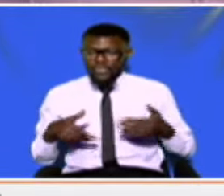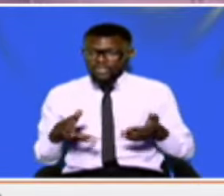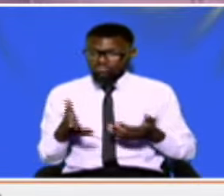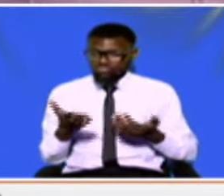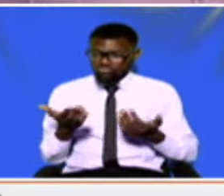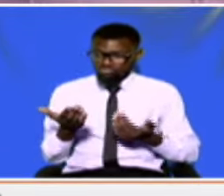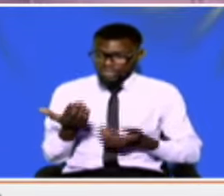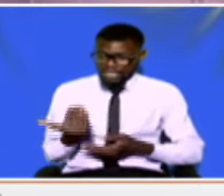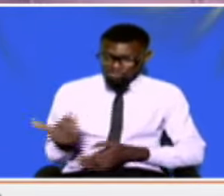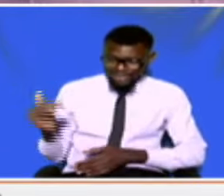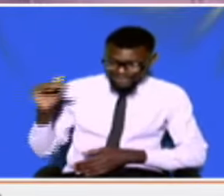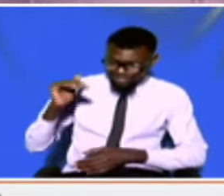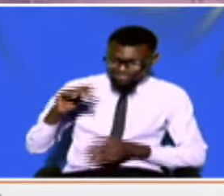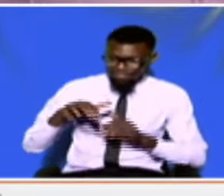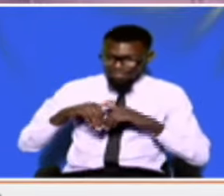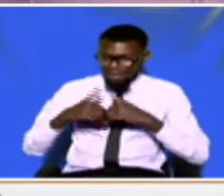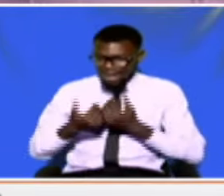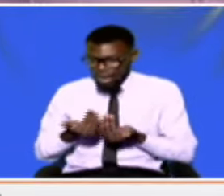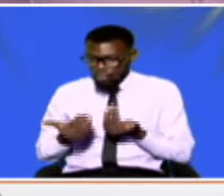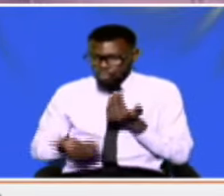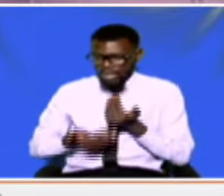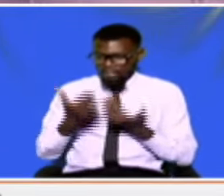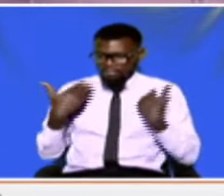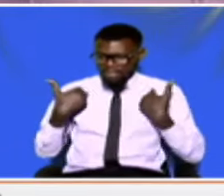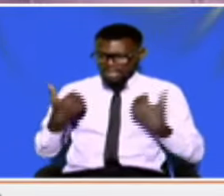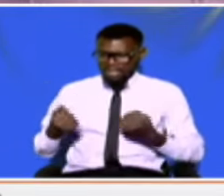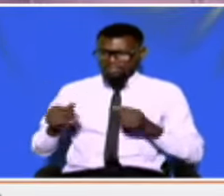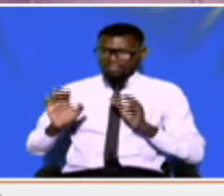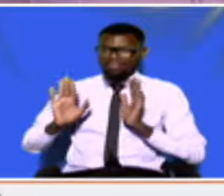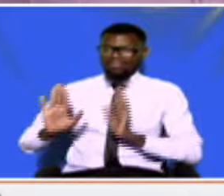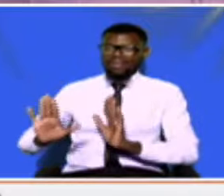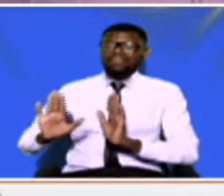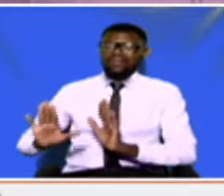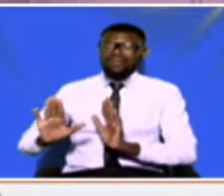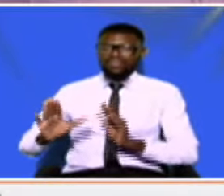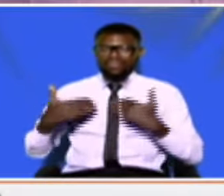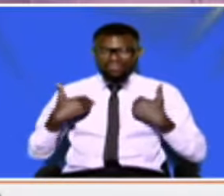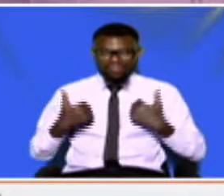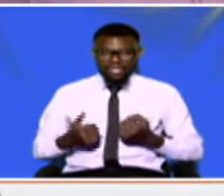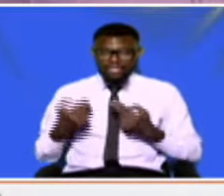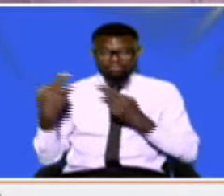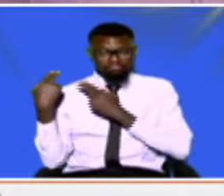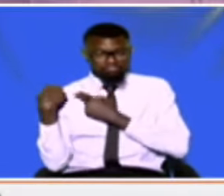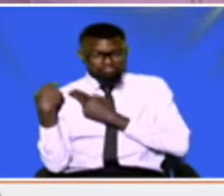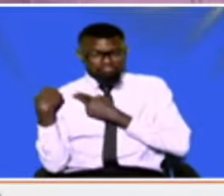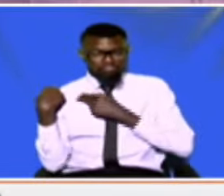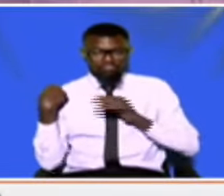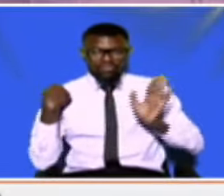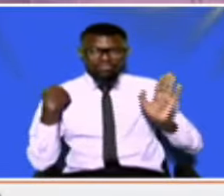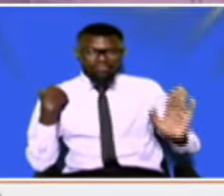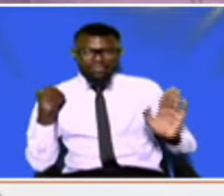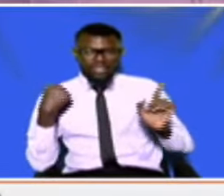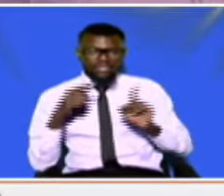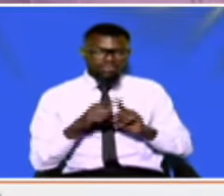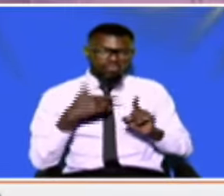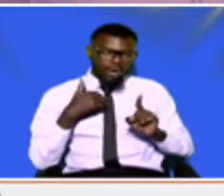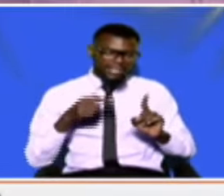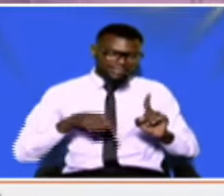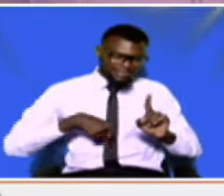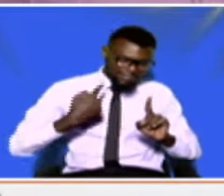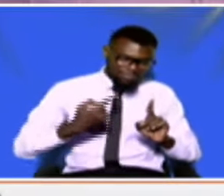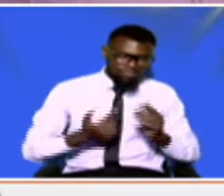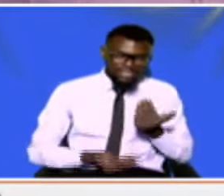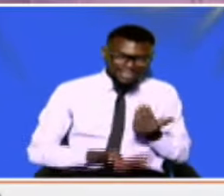take care of their own health. So, kila mtu, health in your own hands, and we are pushing for self-care. The young